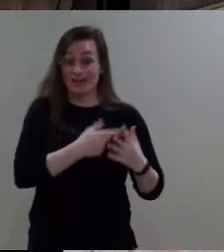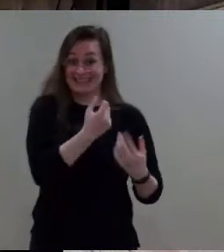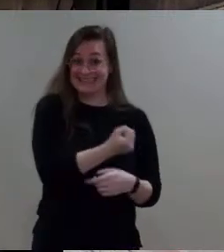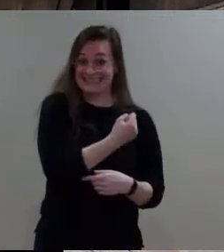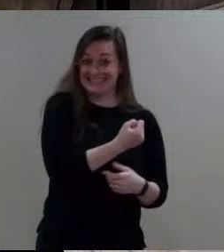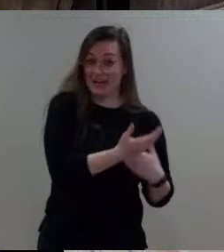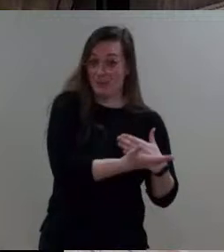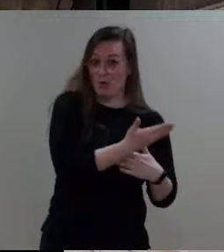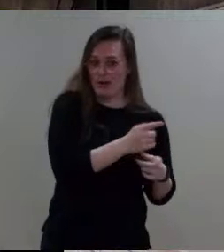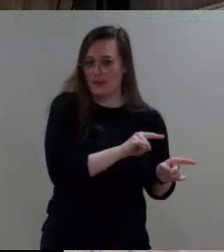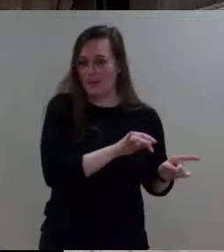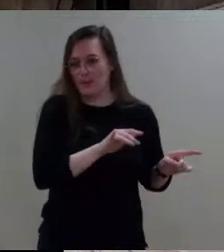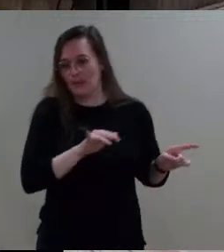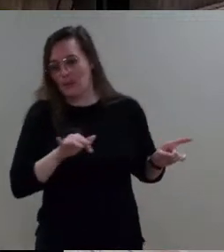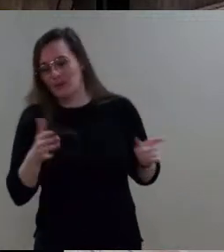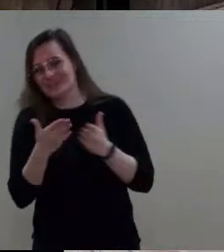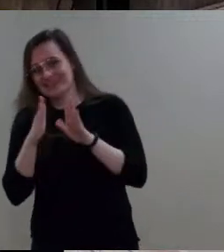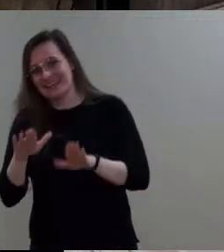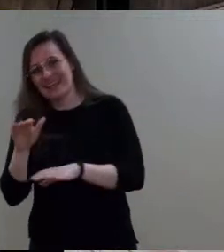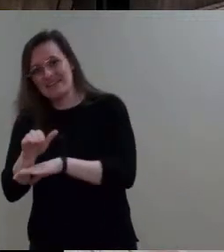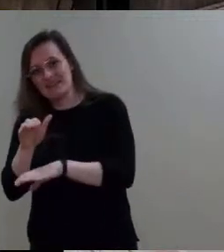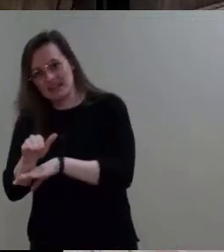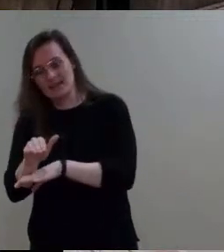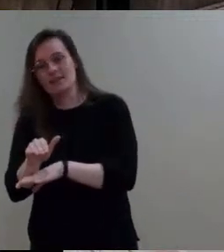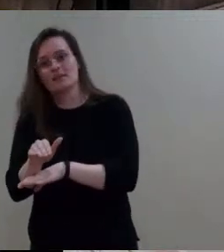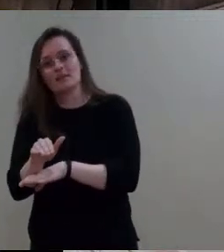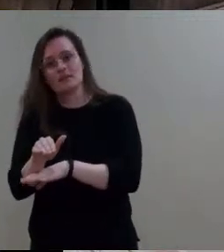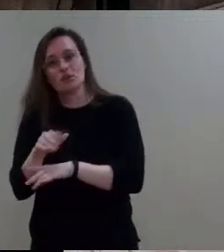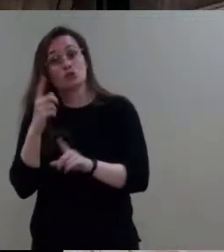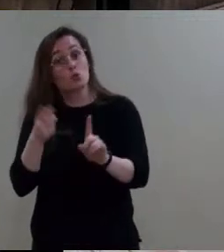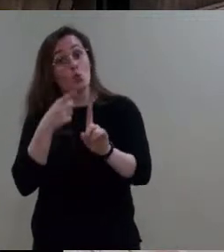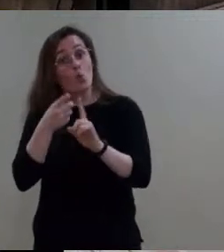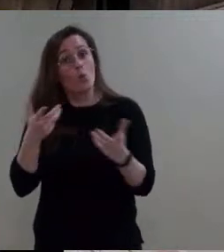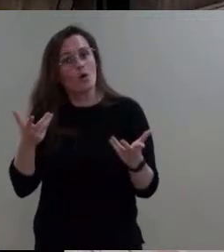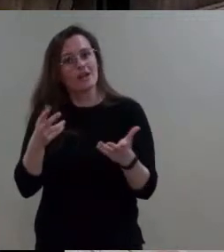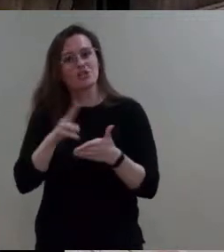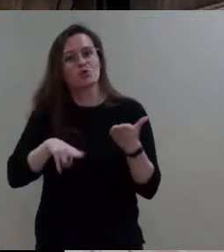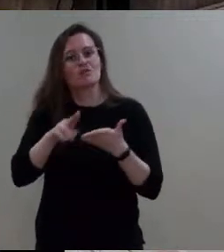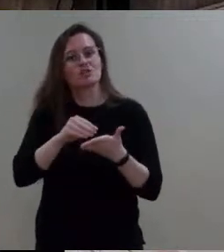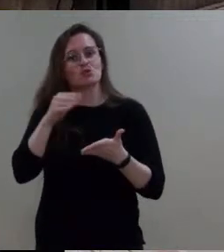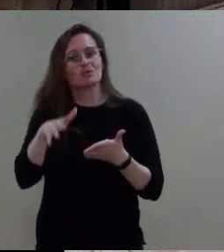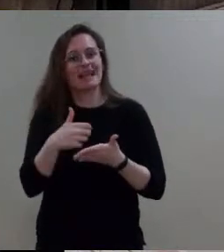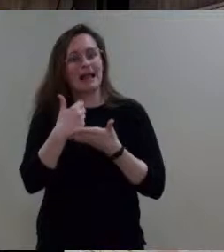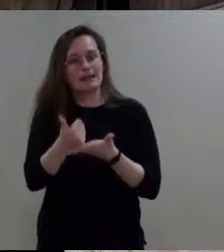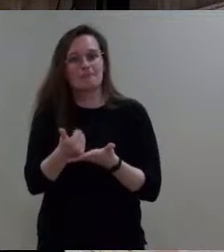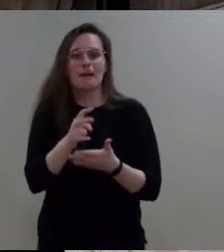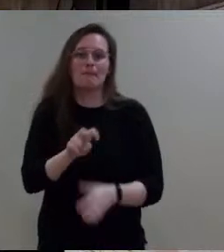evening. And it was originally a project they started to help university students get around.